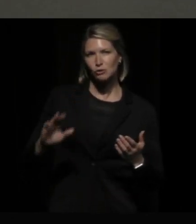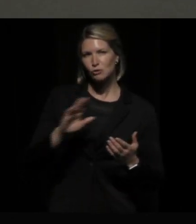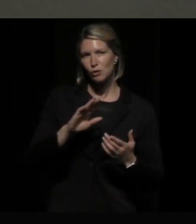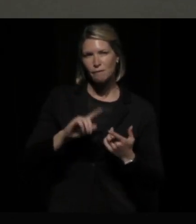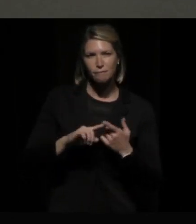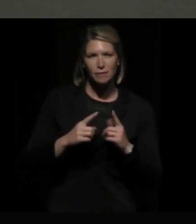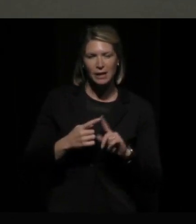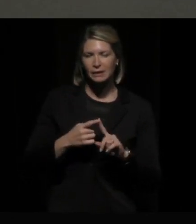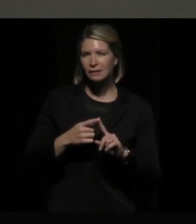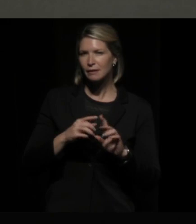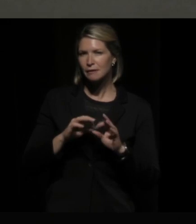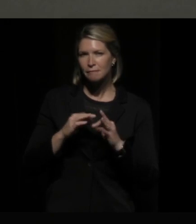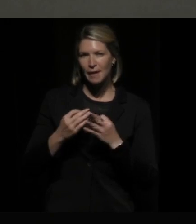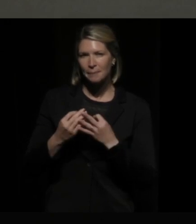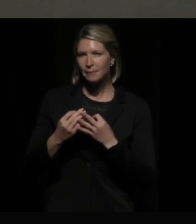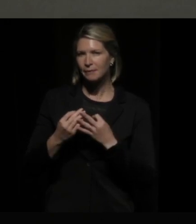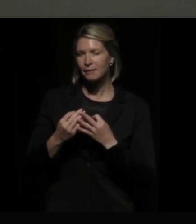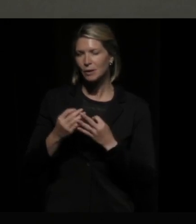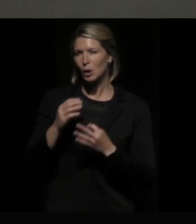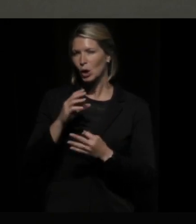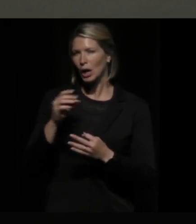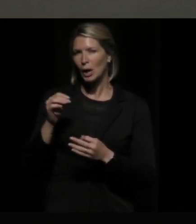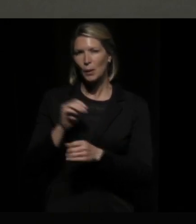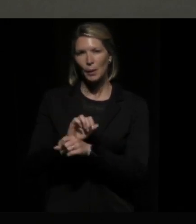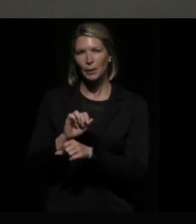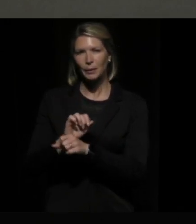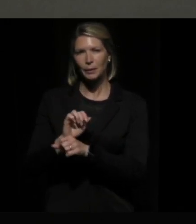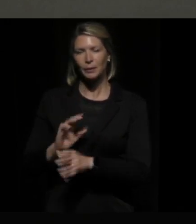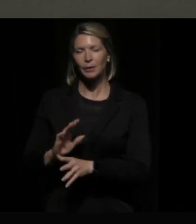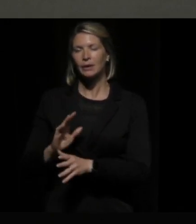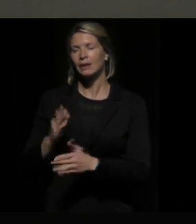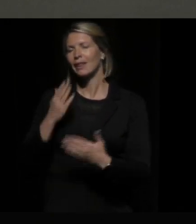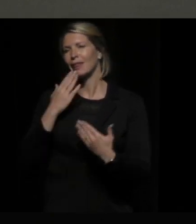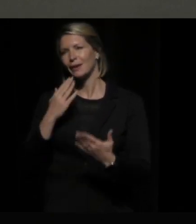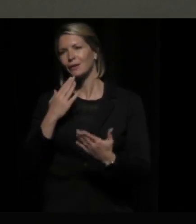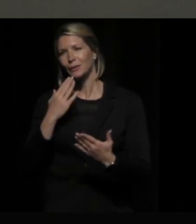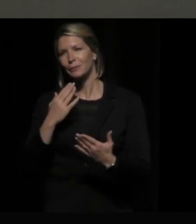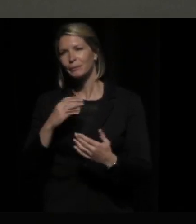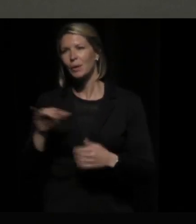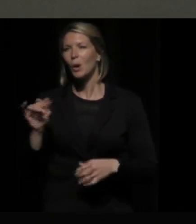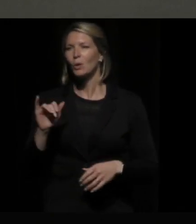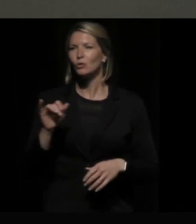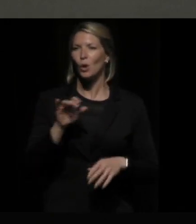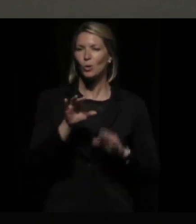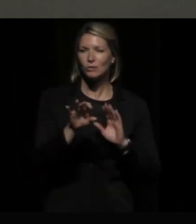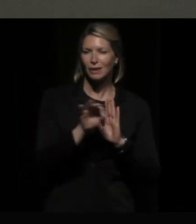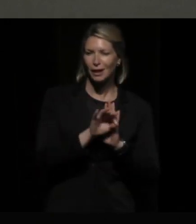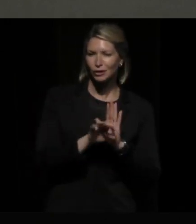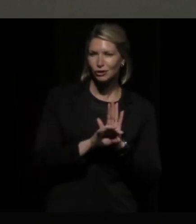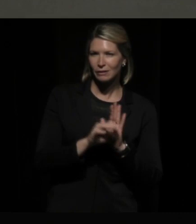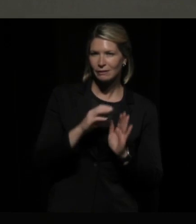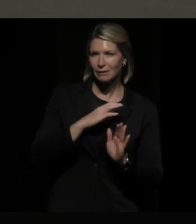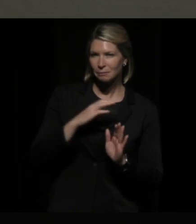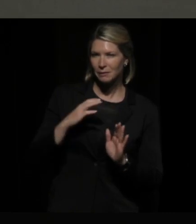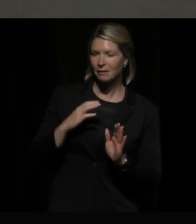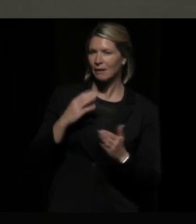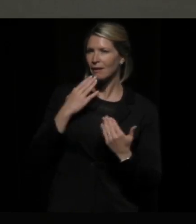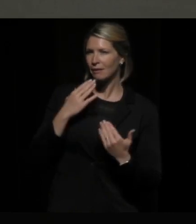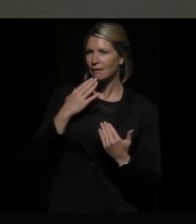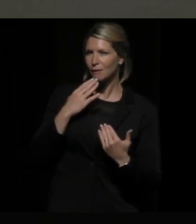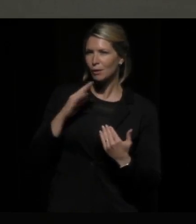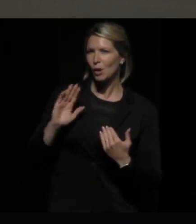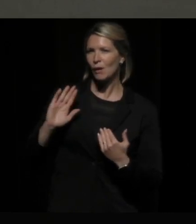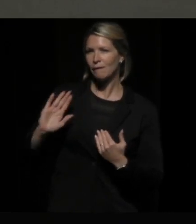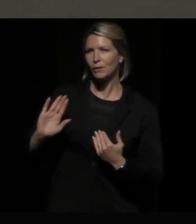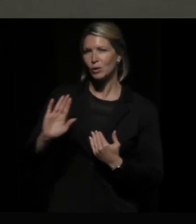say thank you. We also extend thanks to the Selection Committee for their thorough consideration of the nominations.